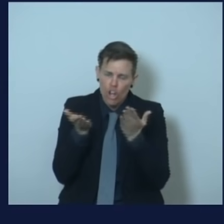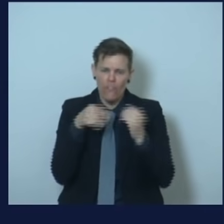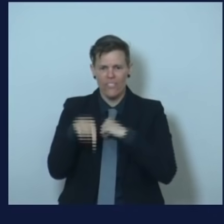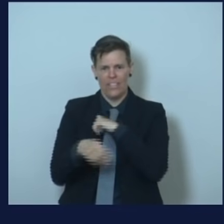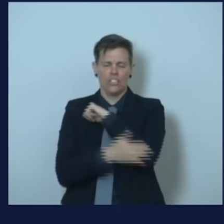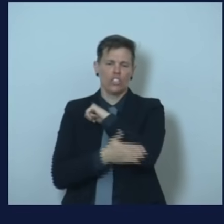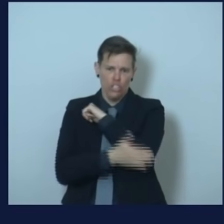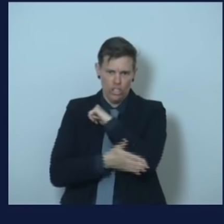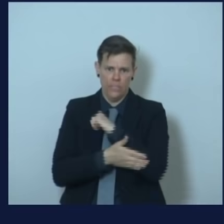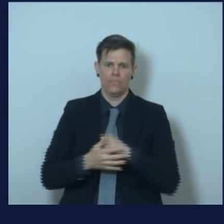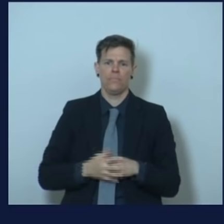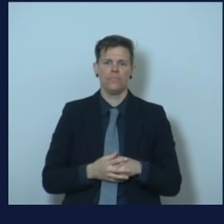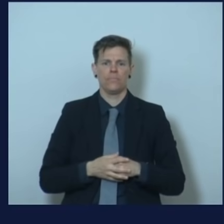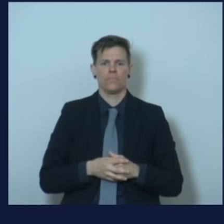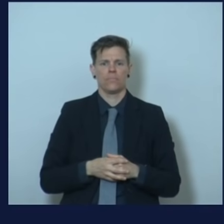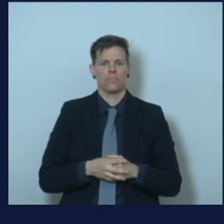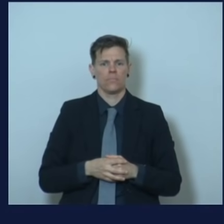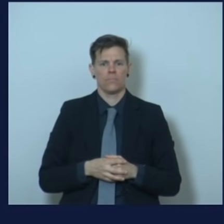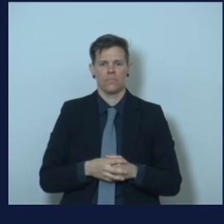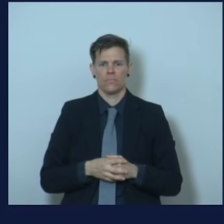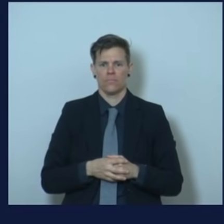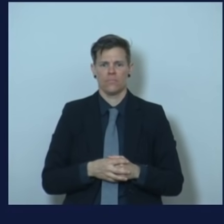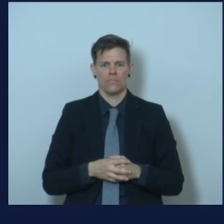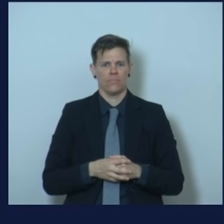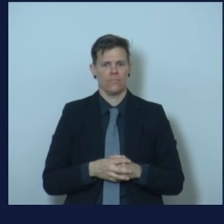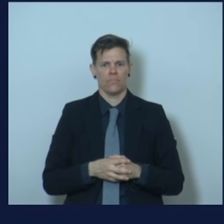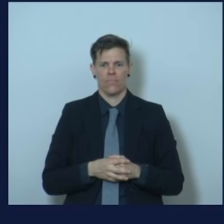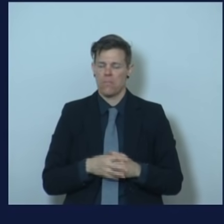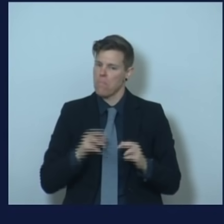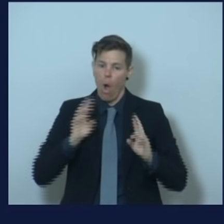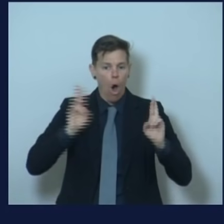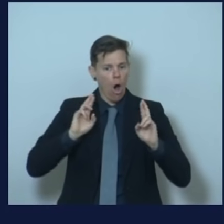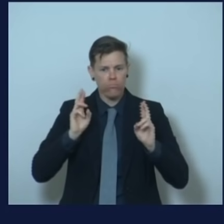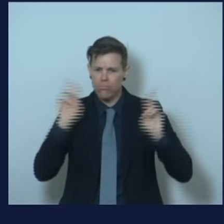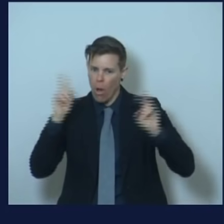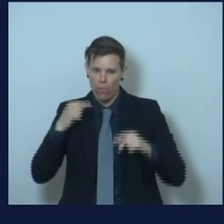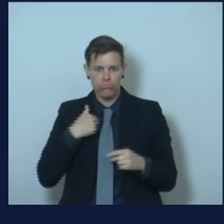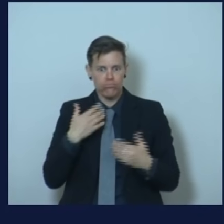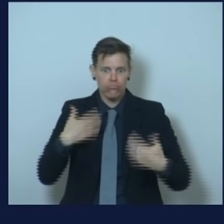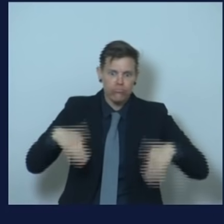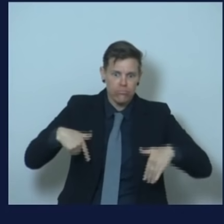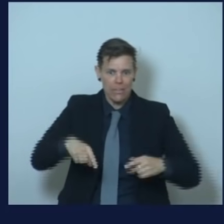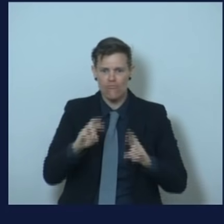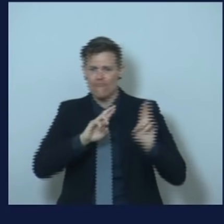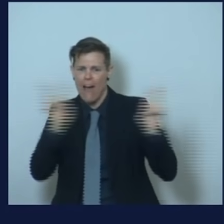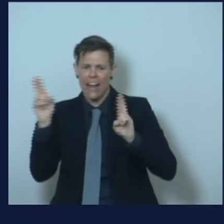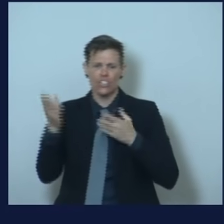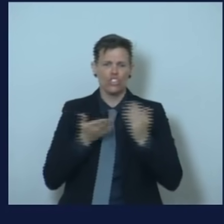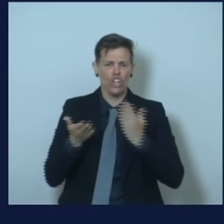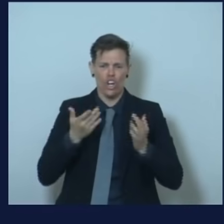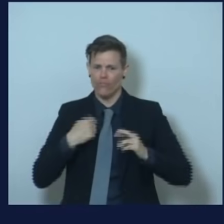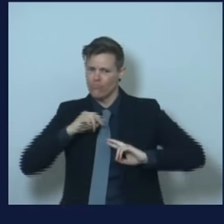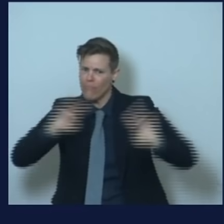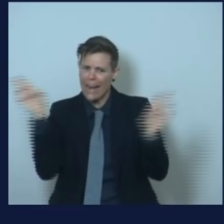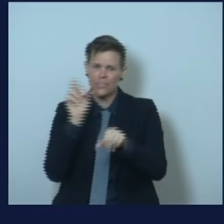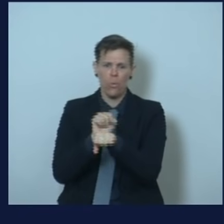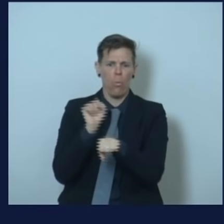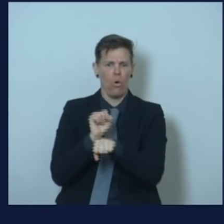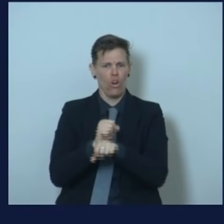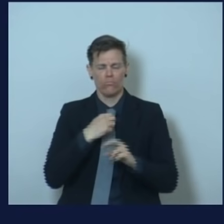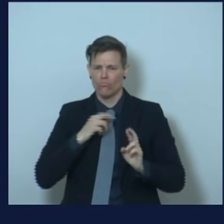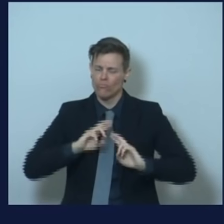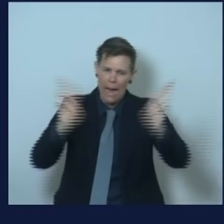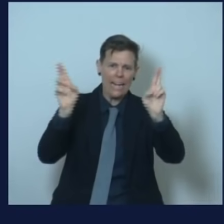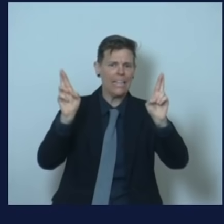delay, never asking questions, and being very clear that they have a responsibility to make sure that all of the efforts